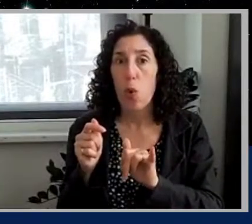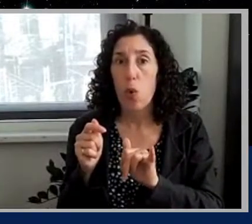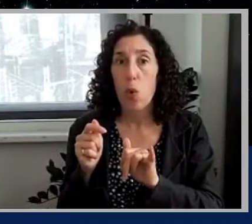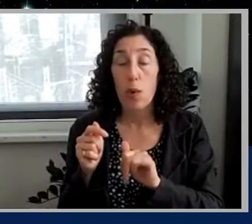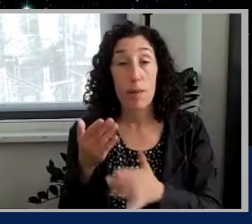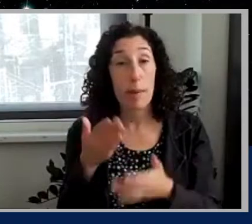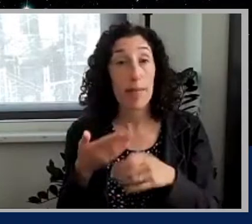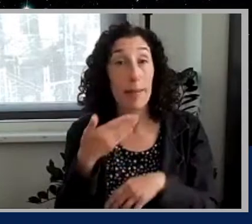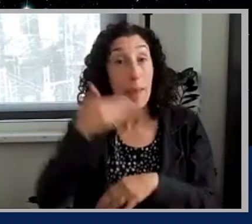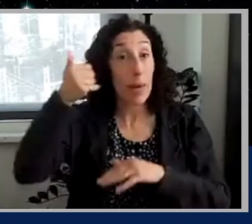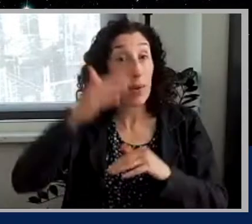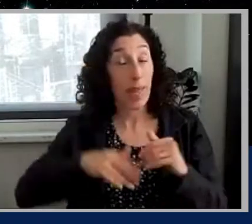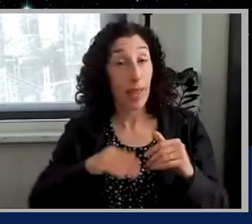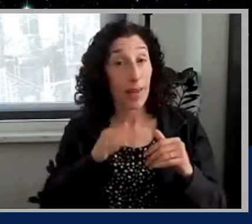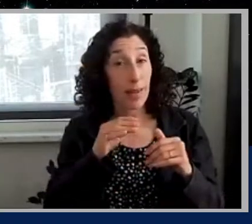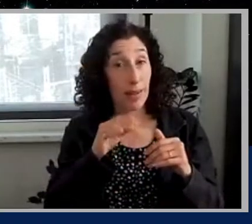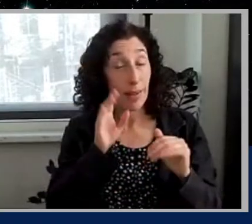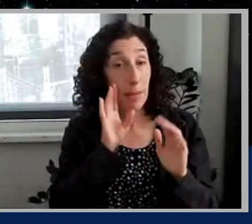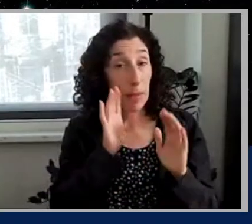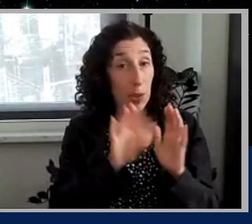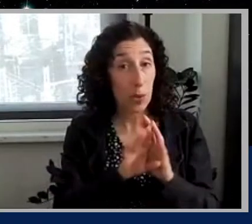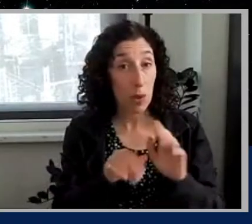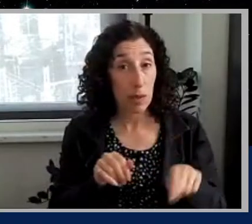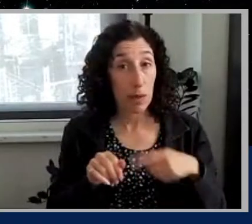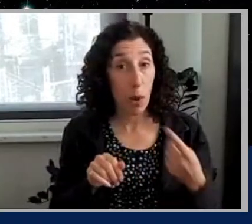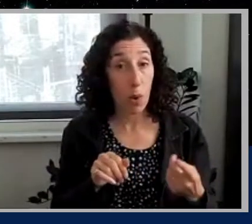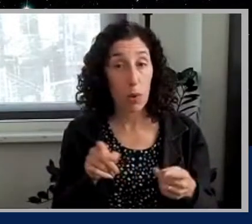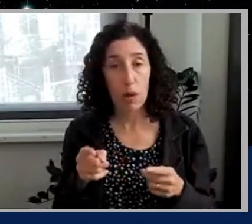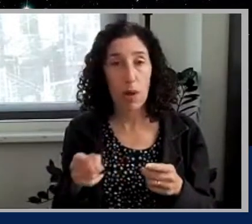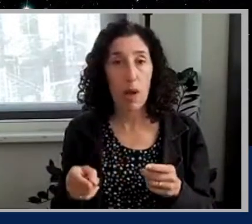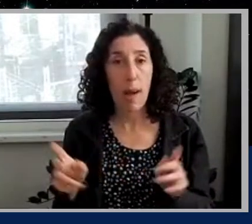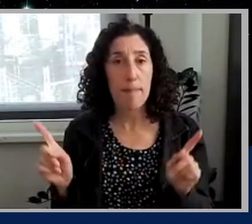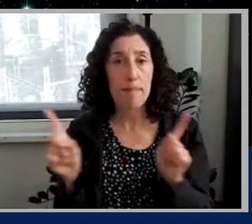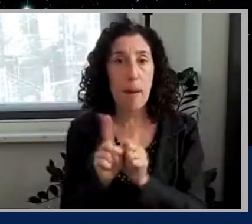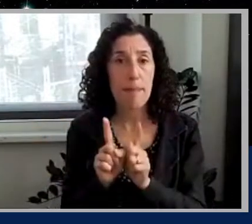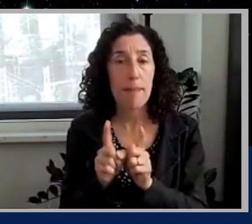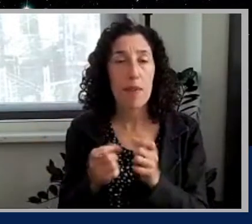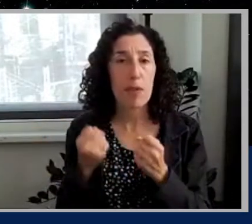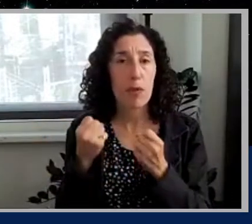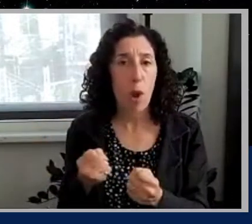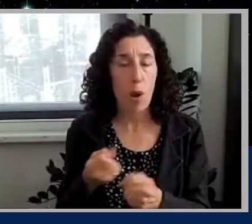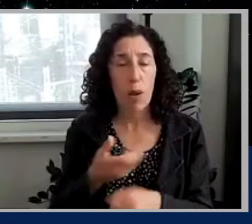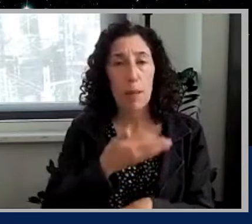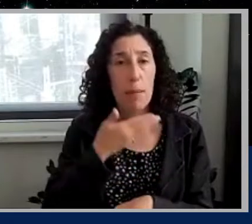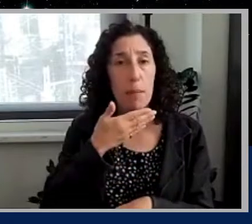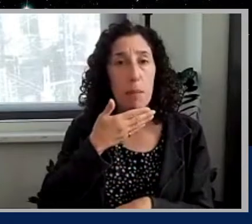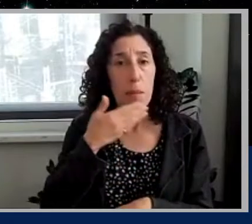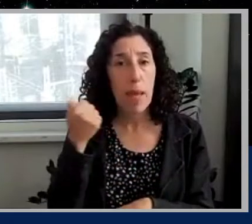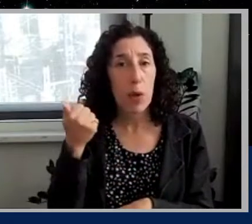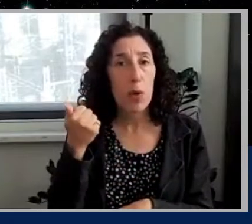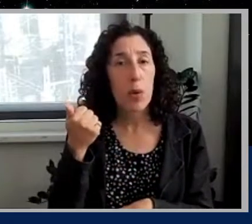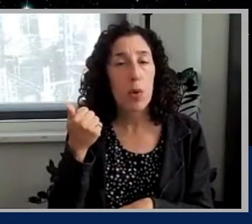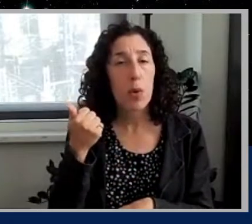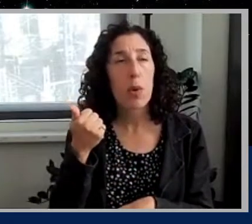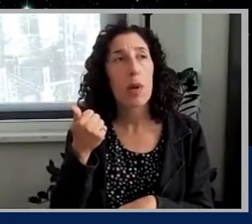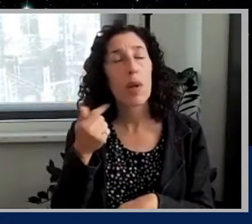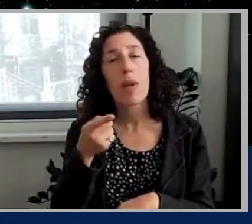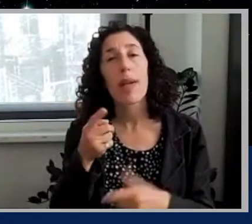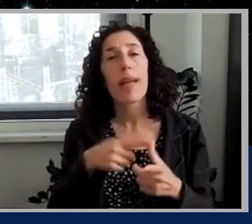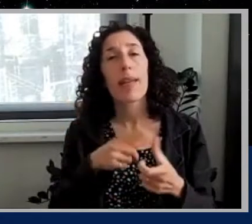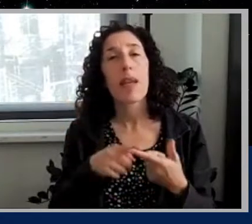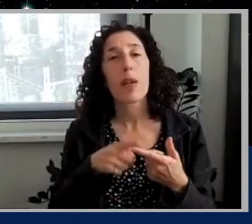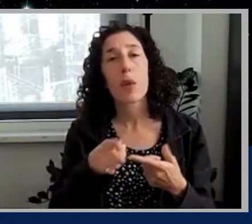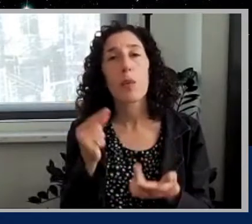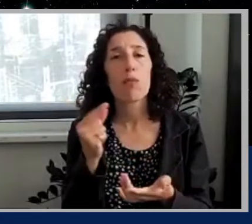of pointing out the things that are happening in the image. It's just a more detailed way of